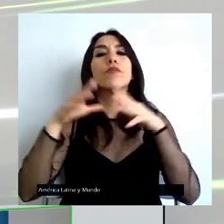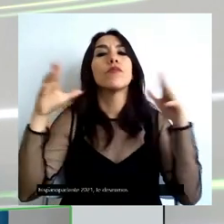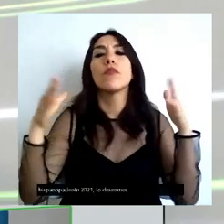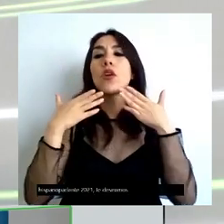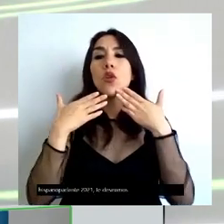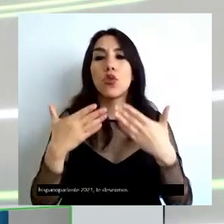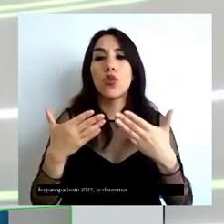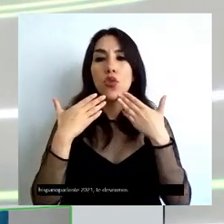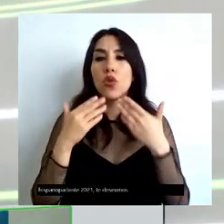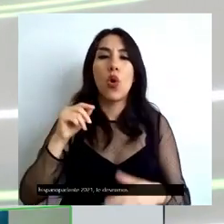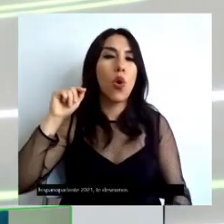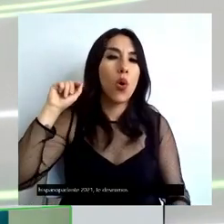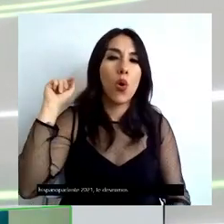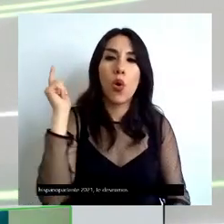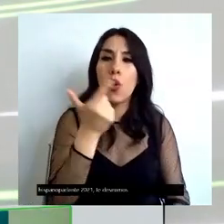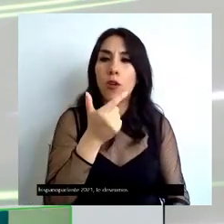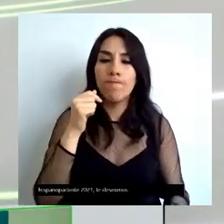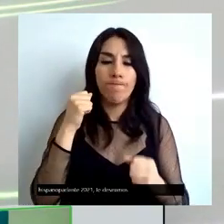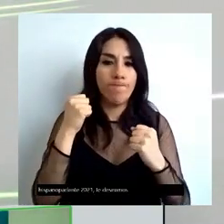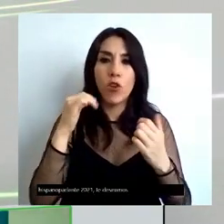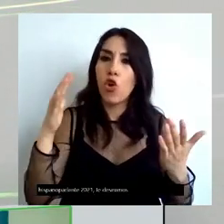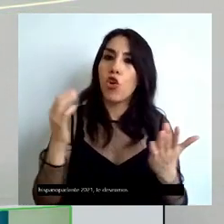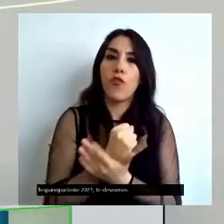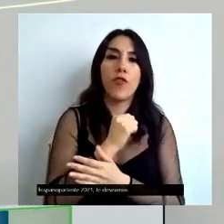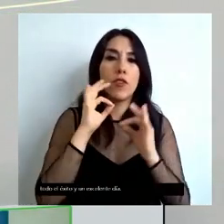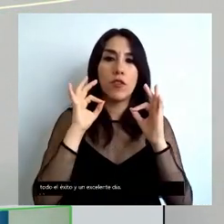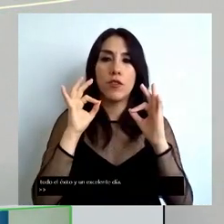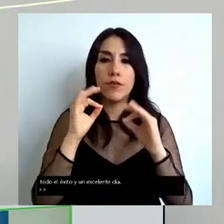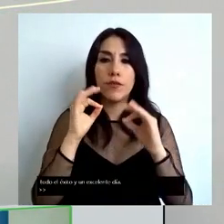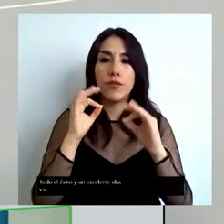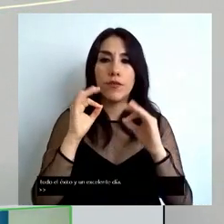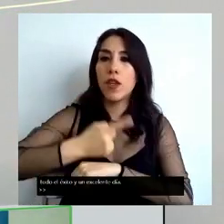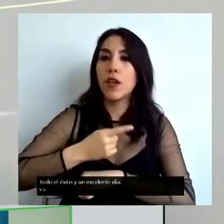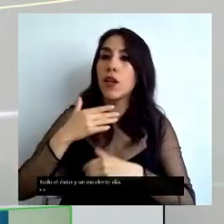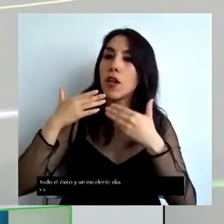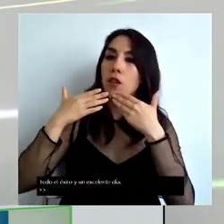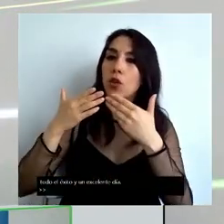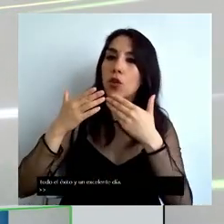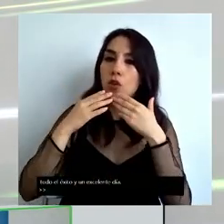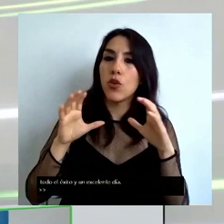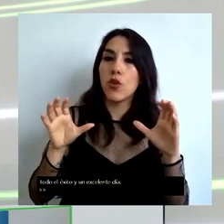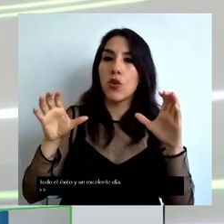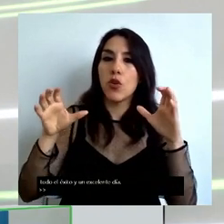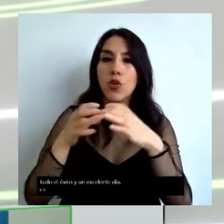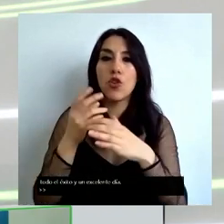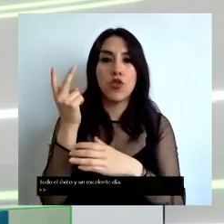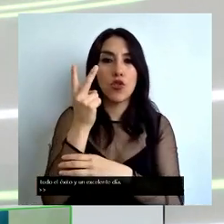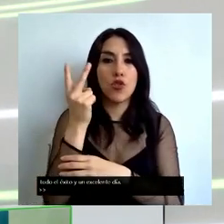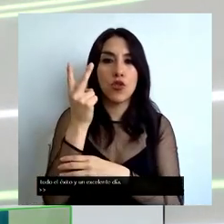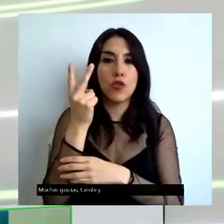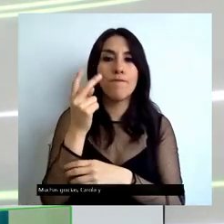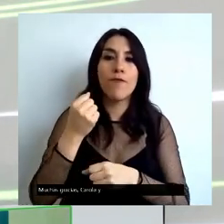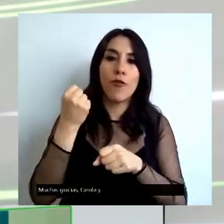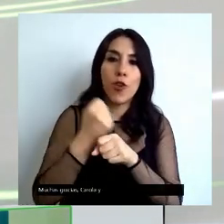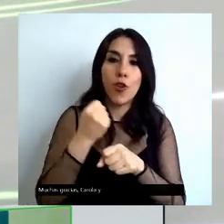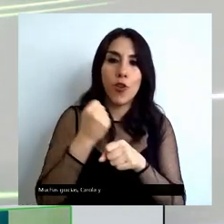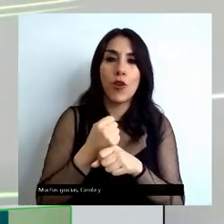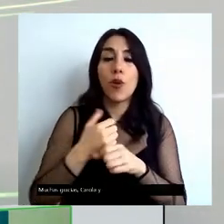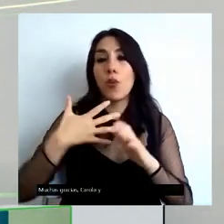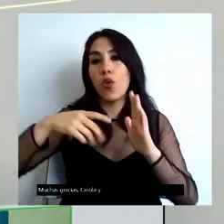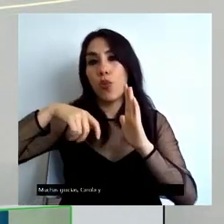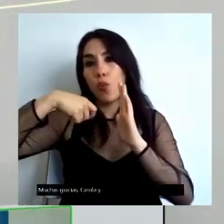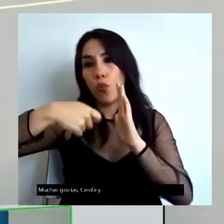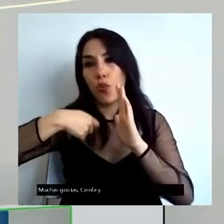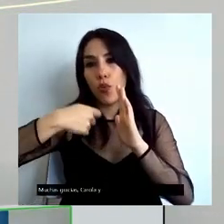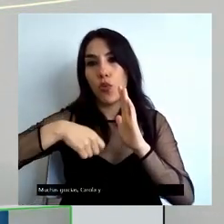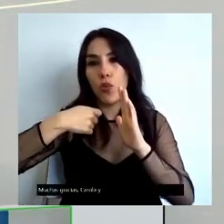day. Thank you very much, Carolina, for this initiative also that you are doing